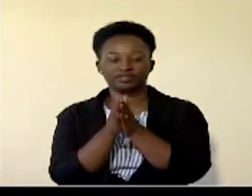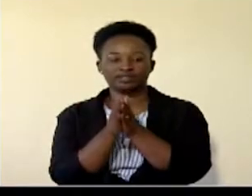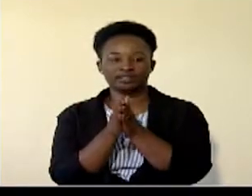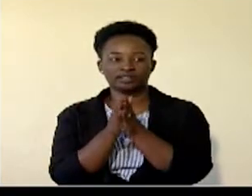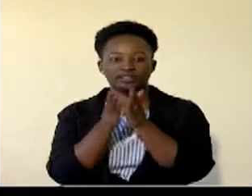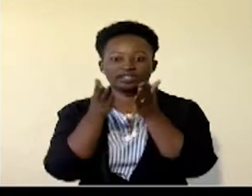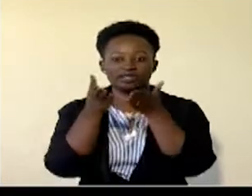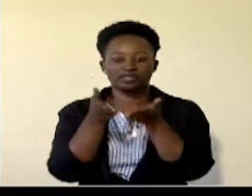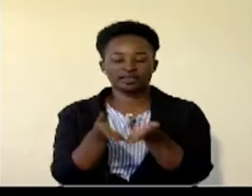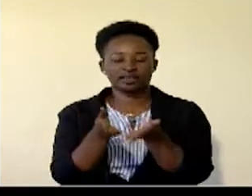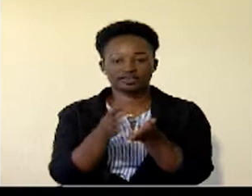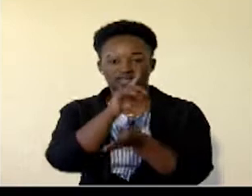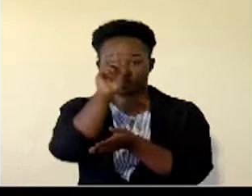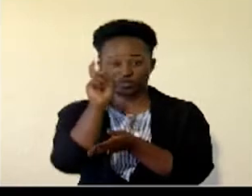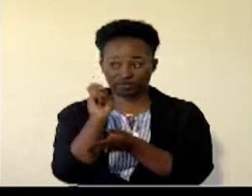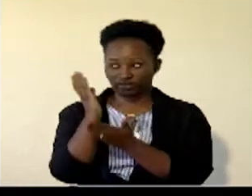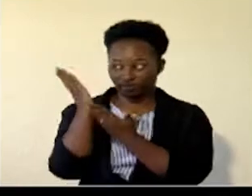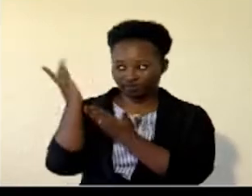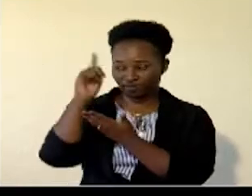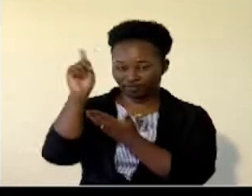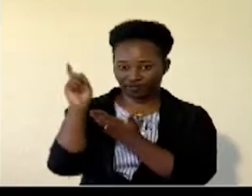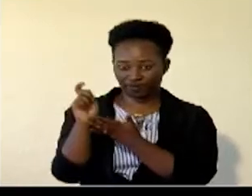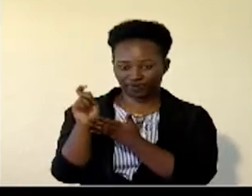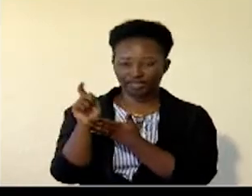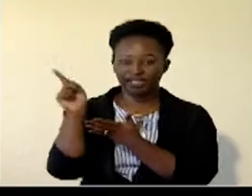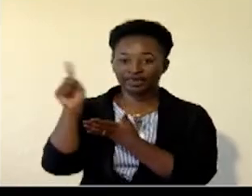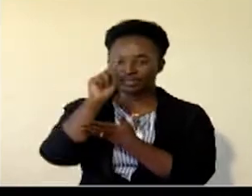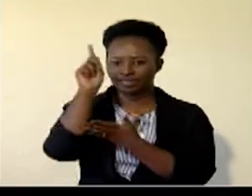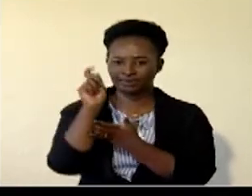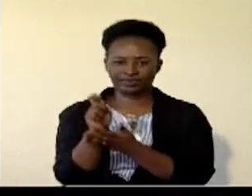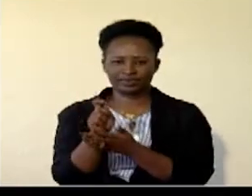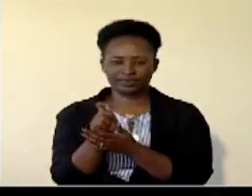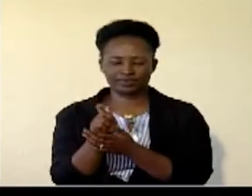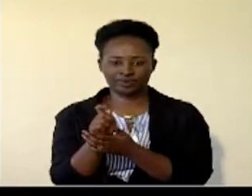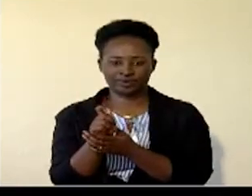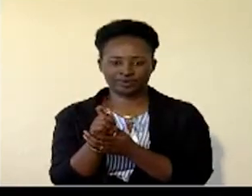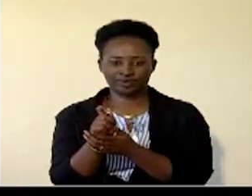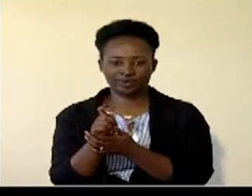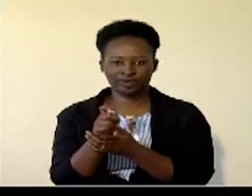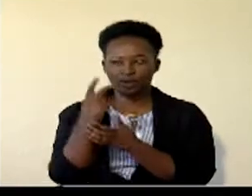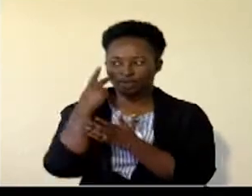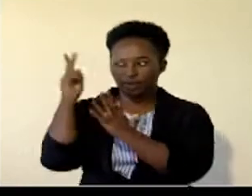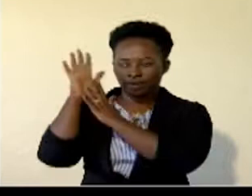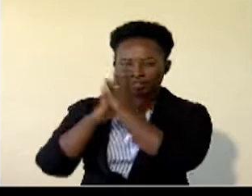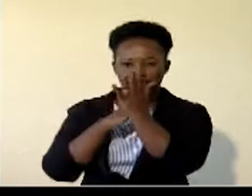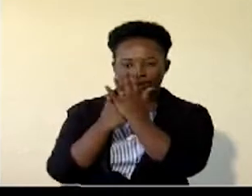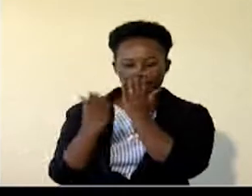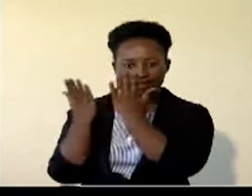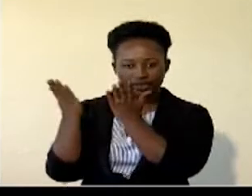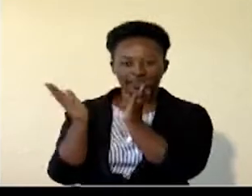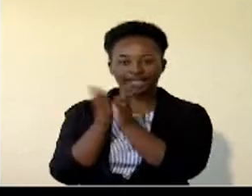this is the question. The question is, study the following table